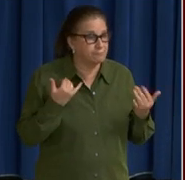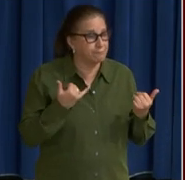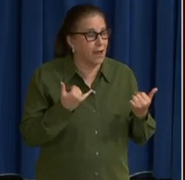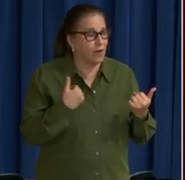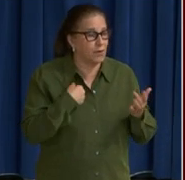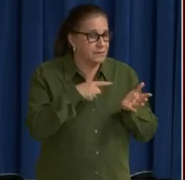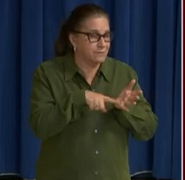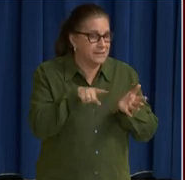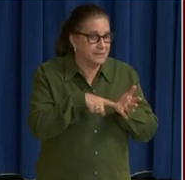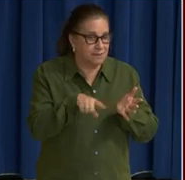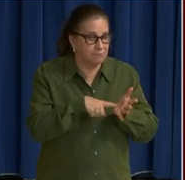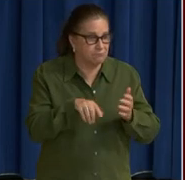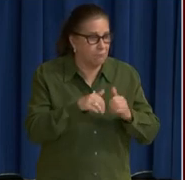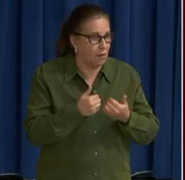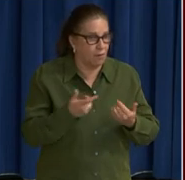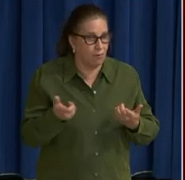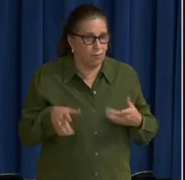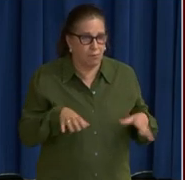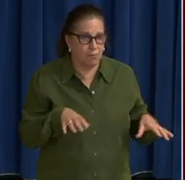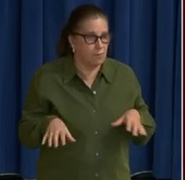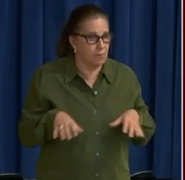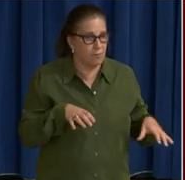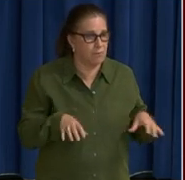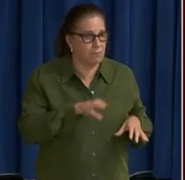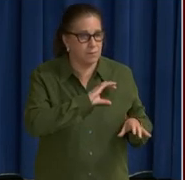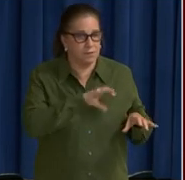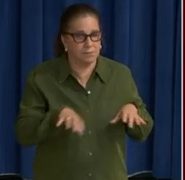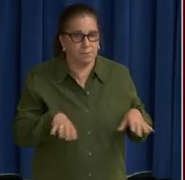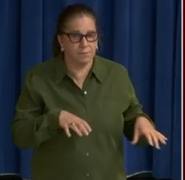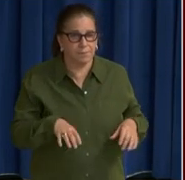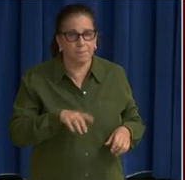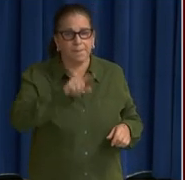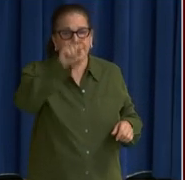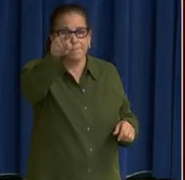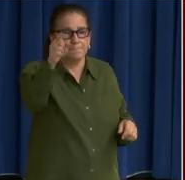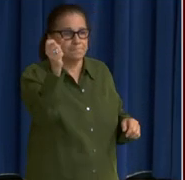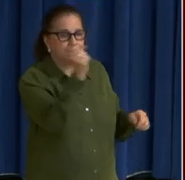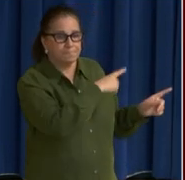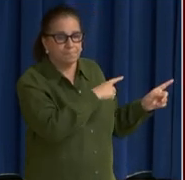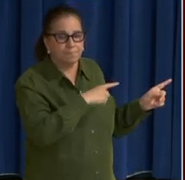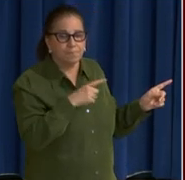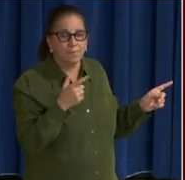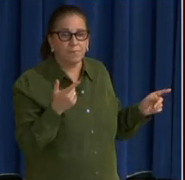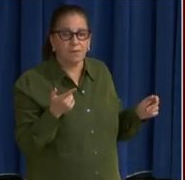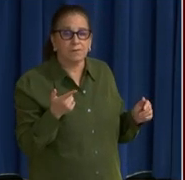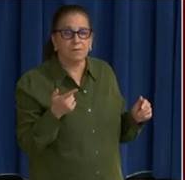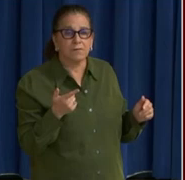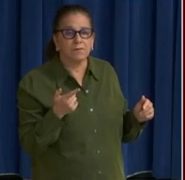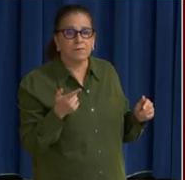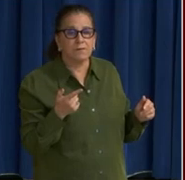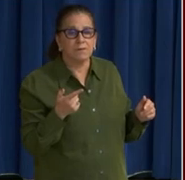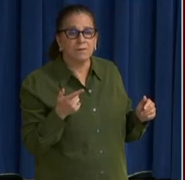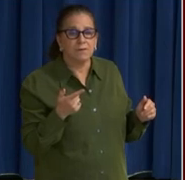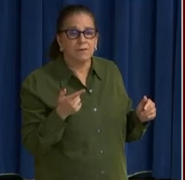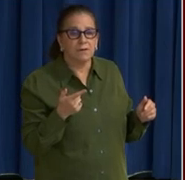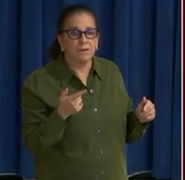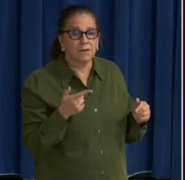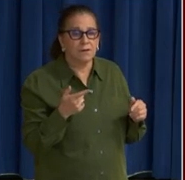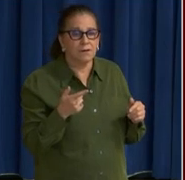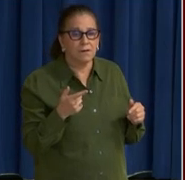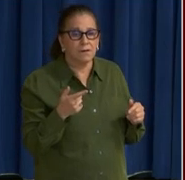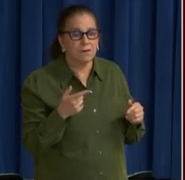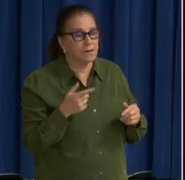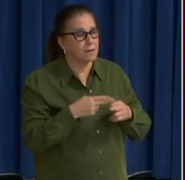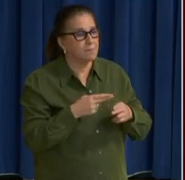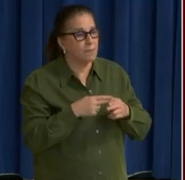Yes. So Chief, were any of these guns ghost guns? One of the 2 guns that was recovered from the scene was a ghost